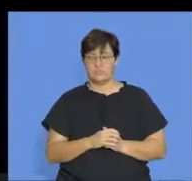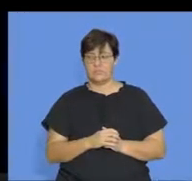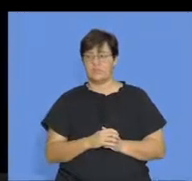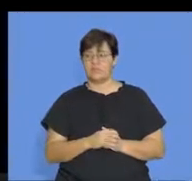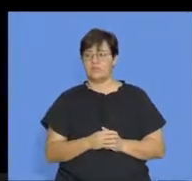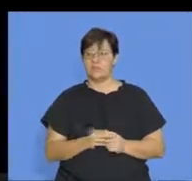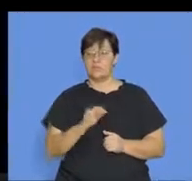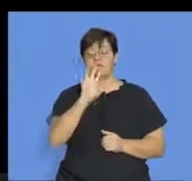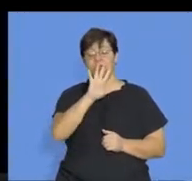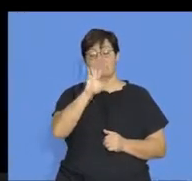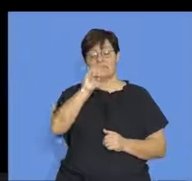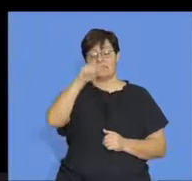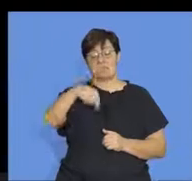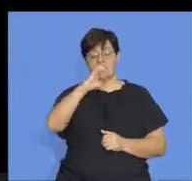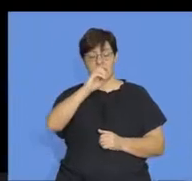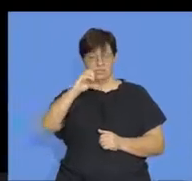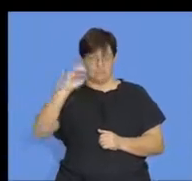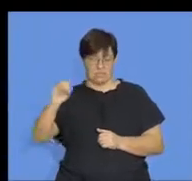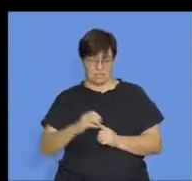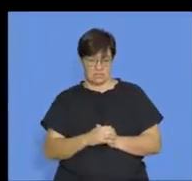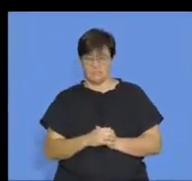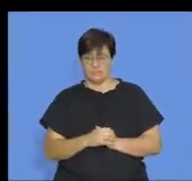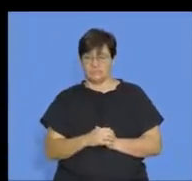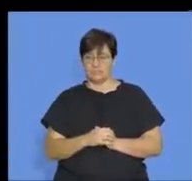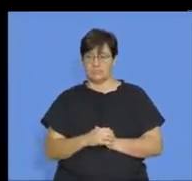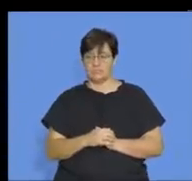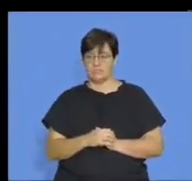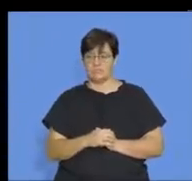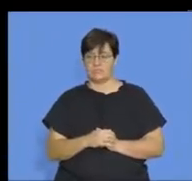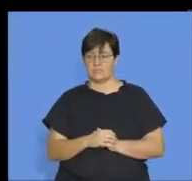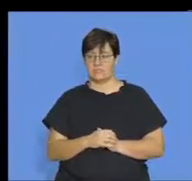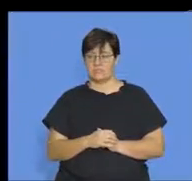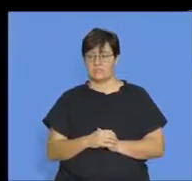by 2, an amount of 50,000.